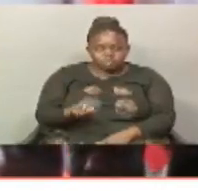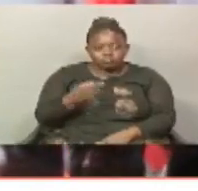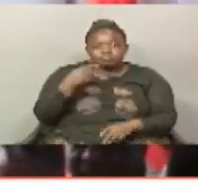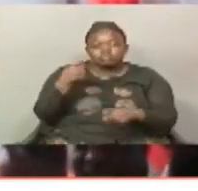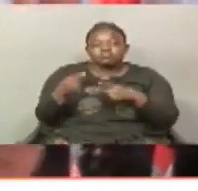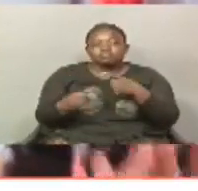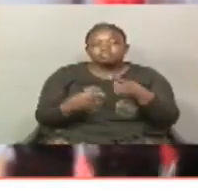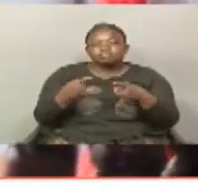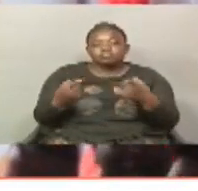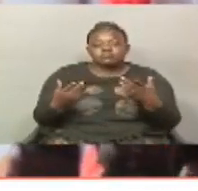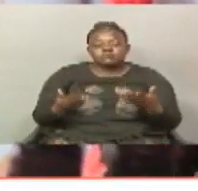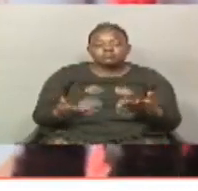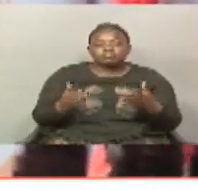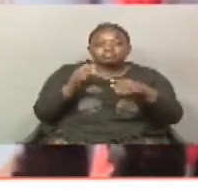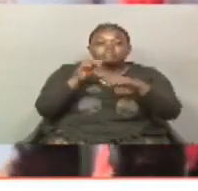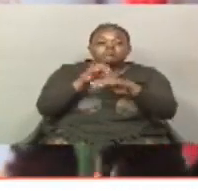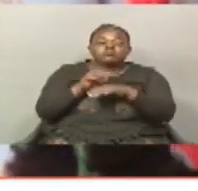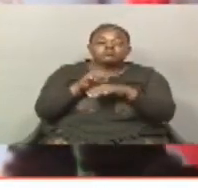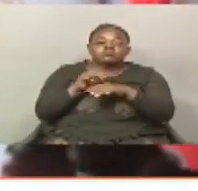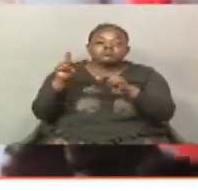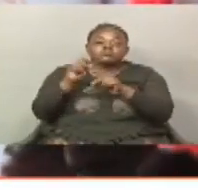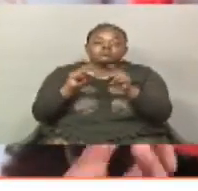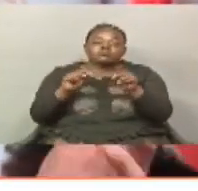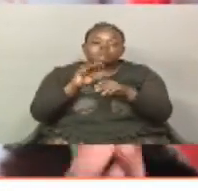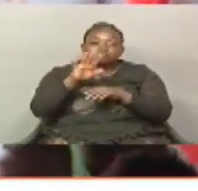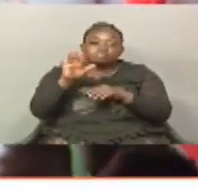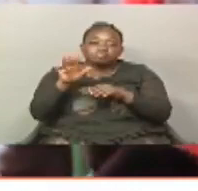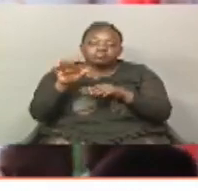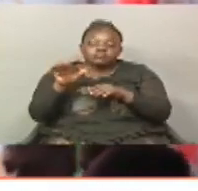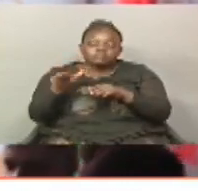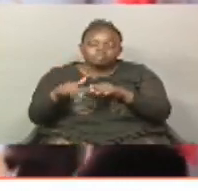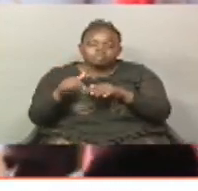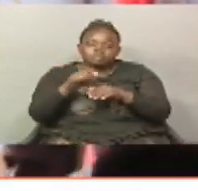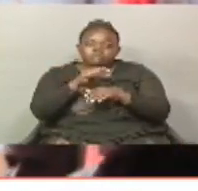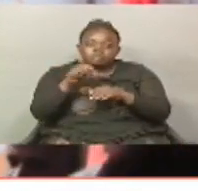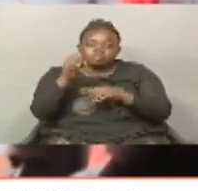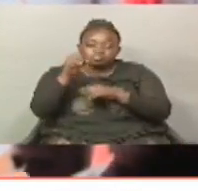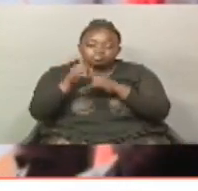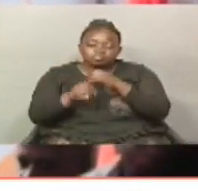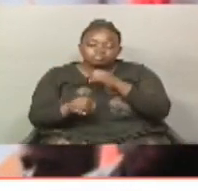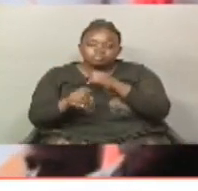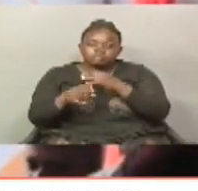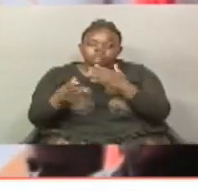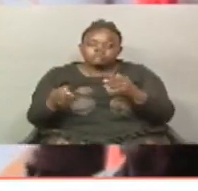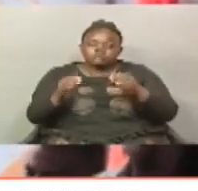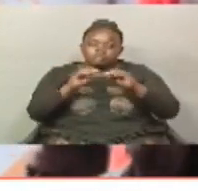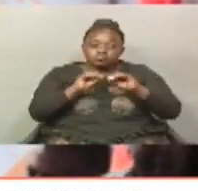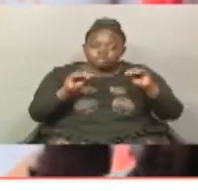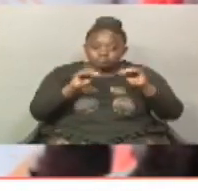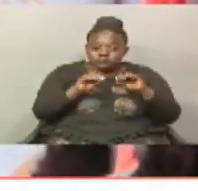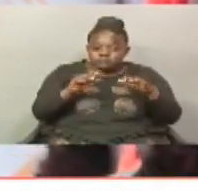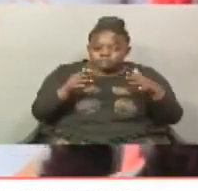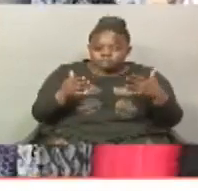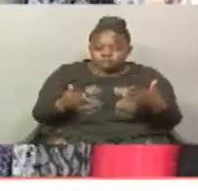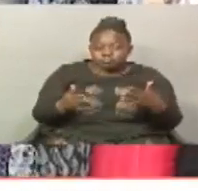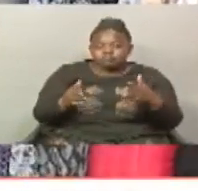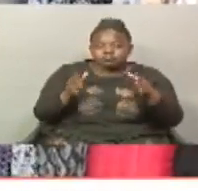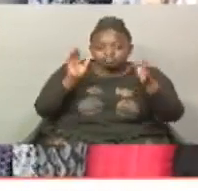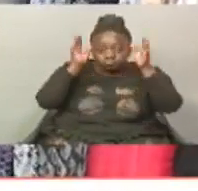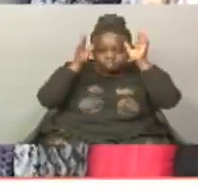twongera okukunga abalala enkya wiikendi ate enkya tugenda na kusomesa ku